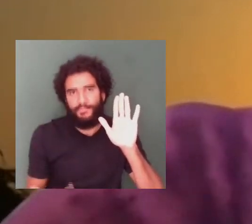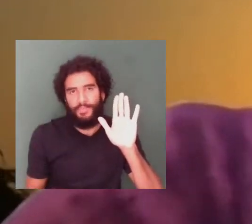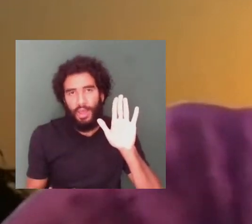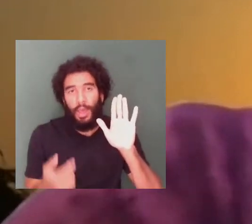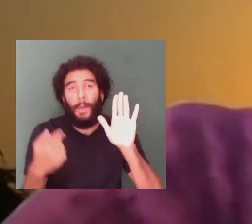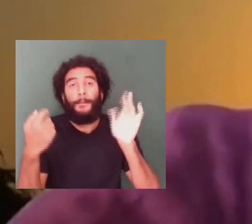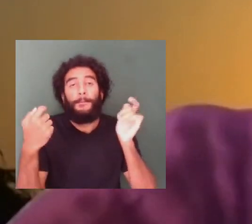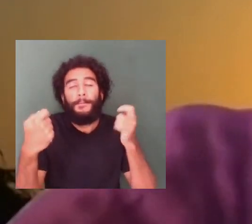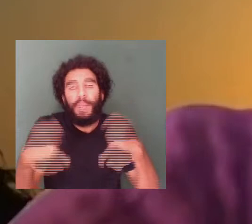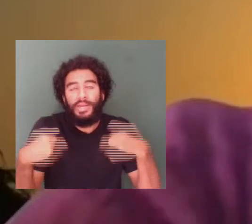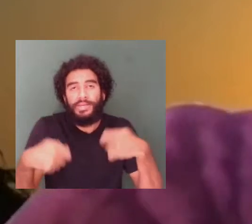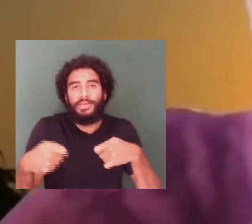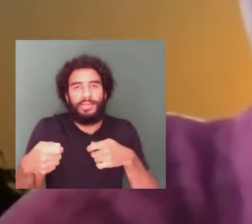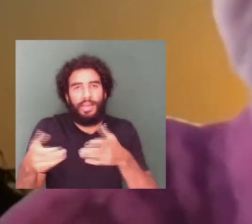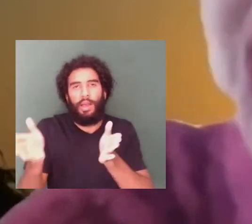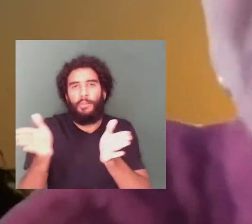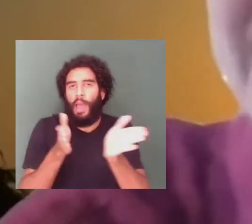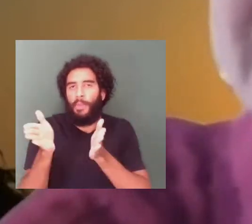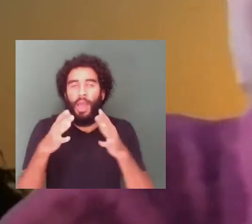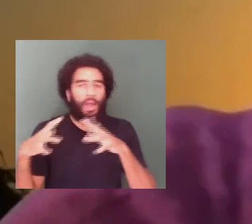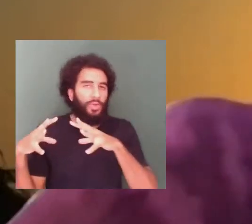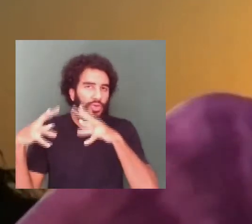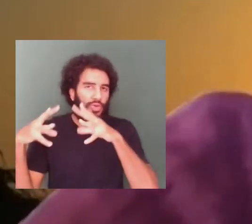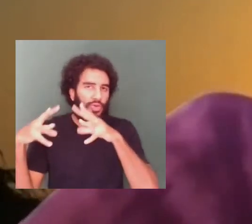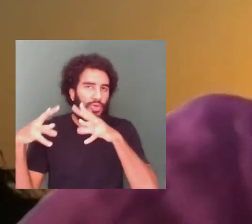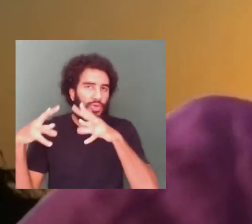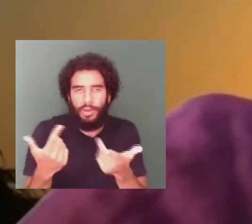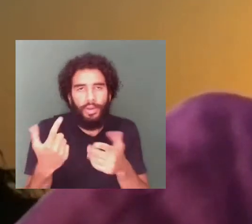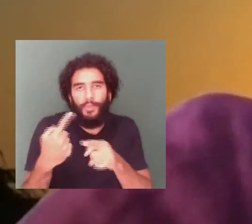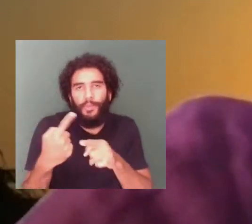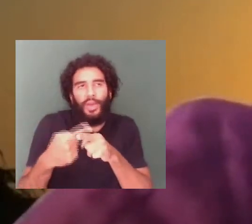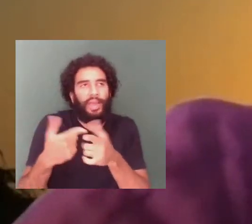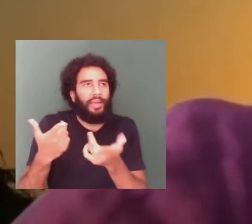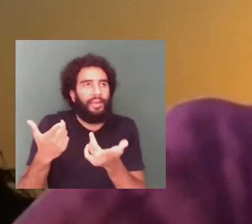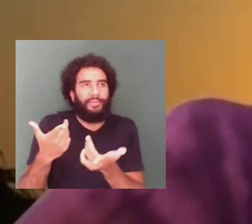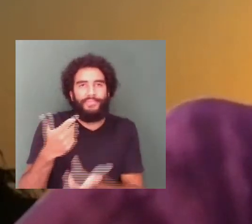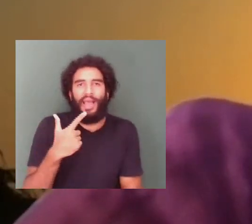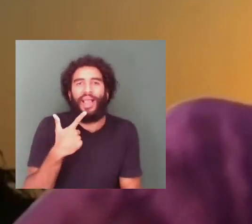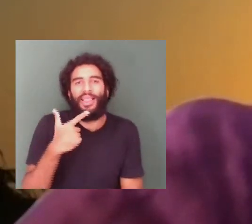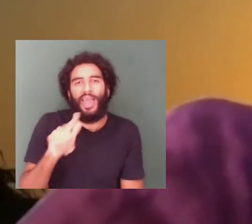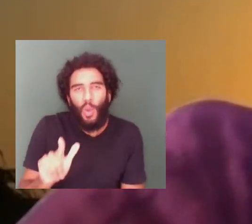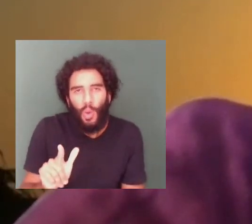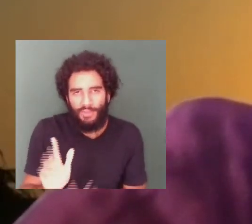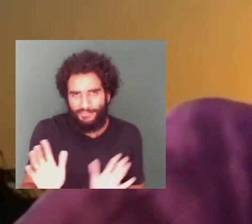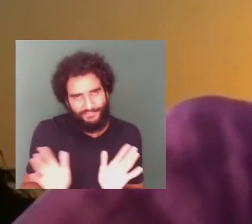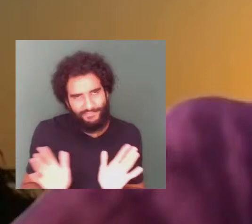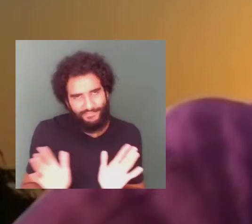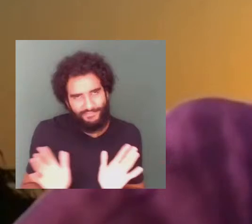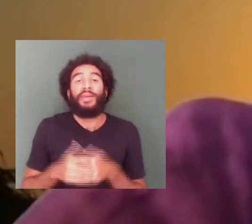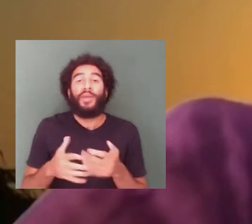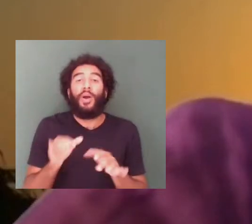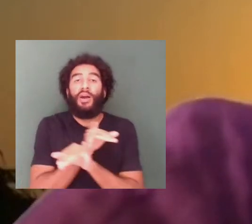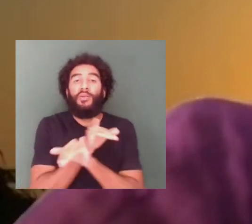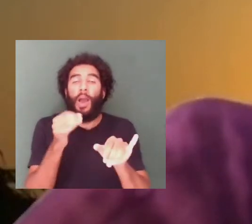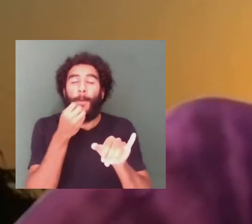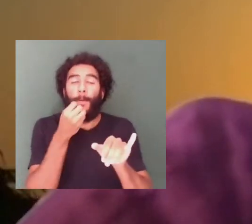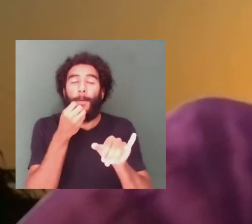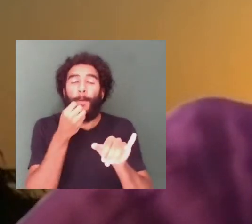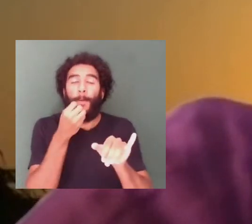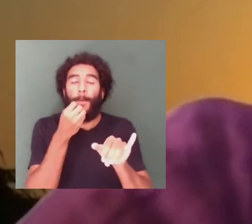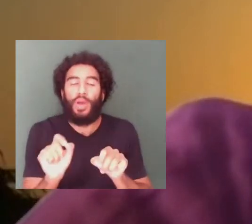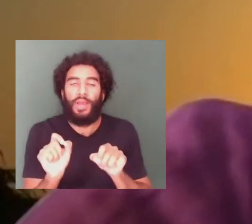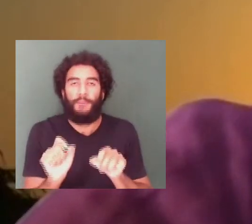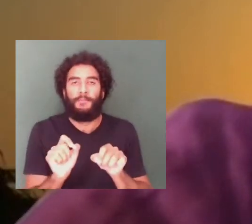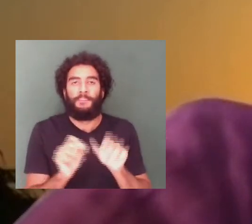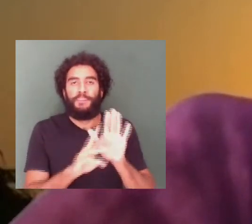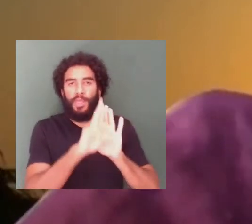report will now be available to everyone. So the good news is